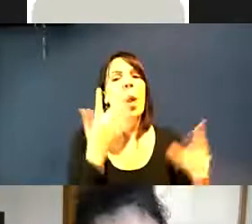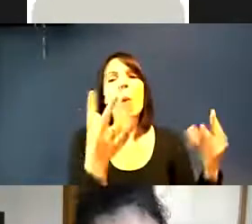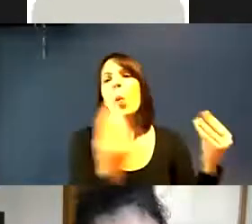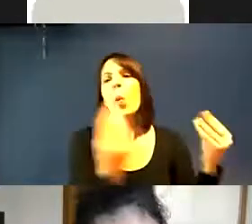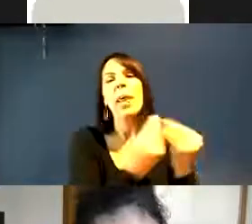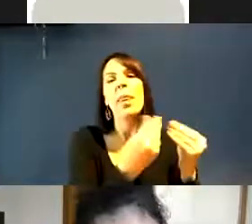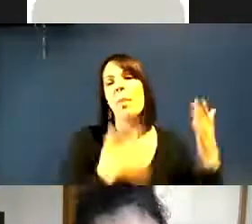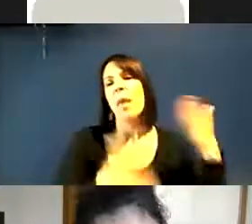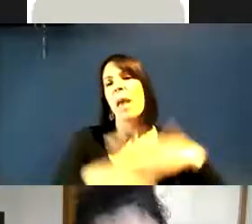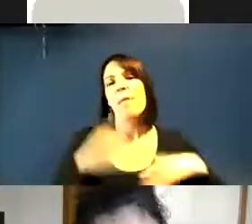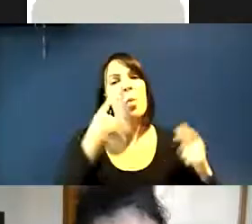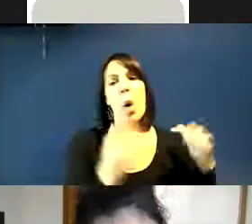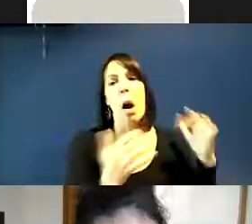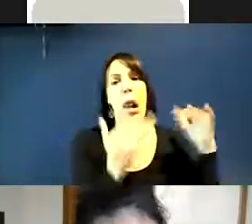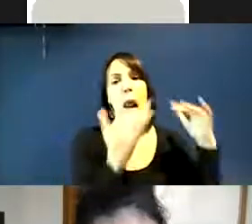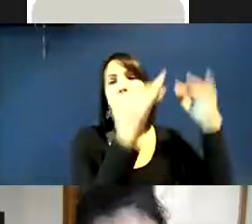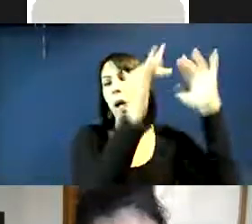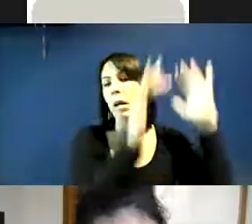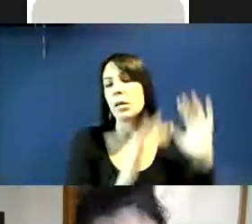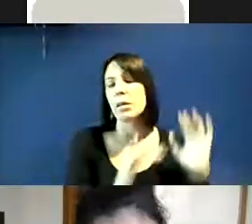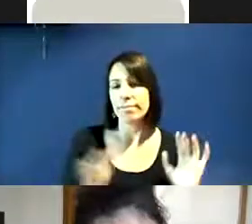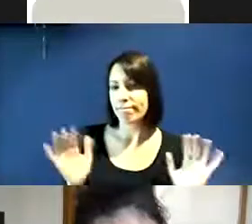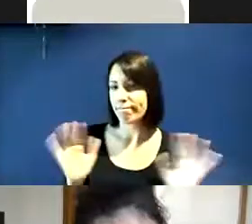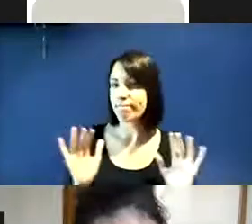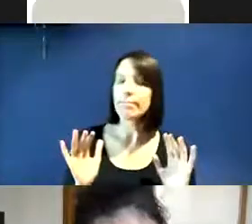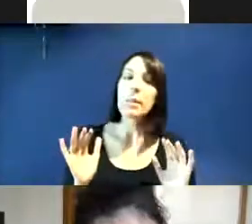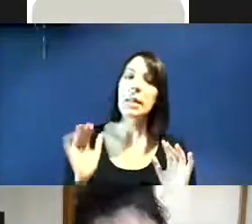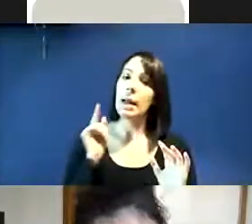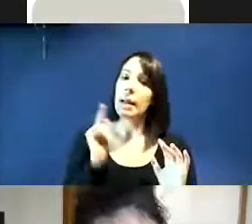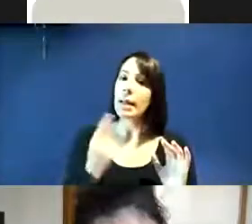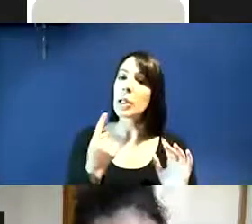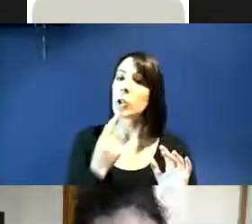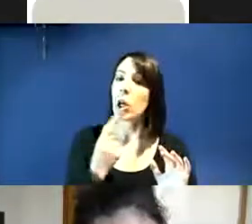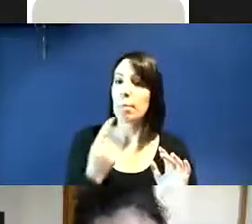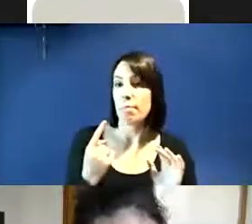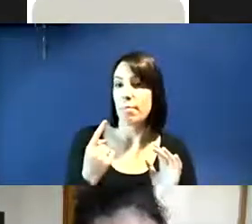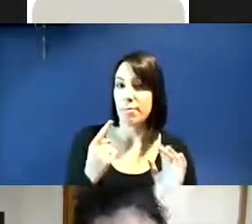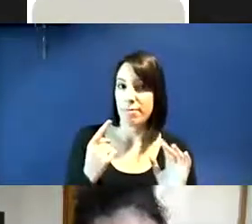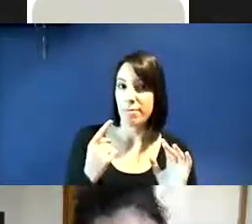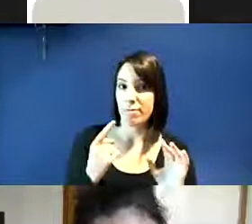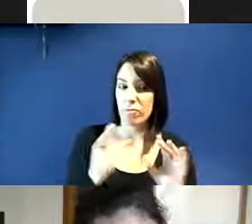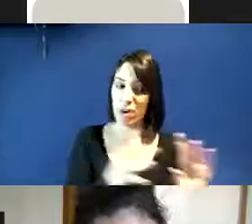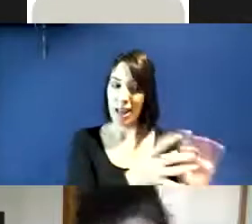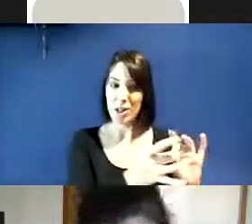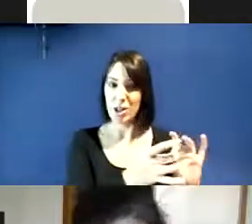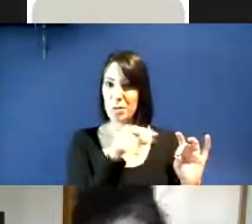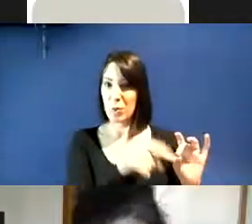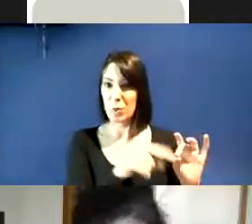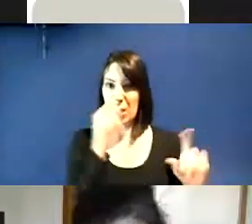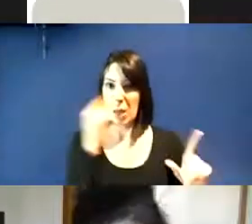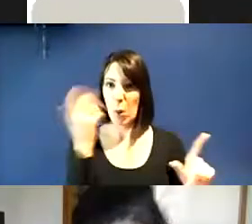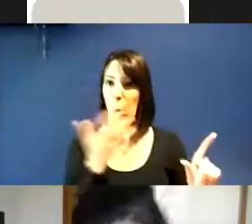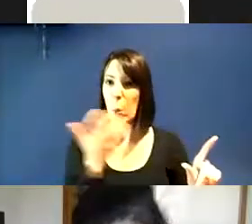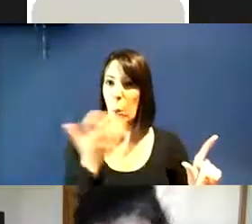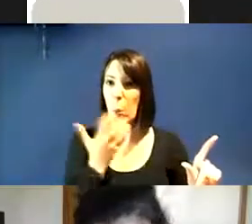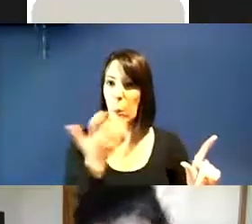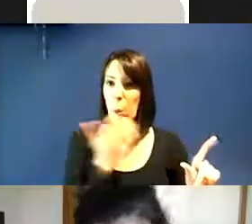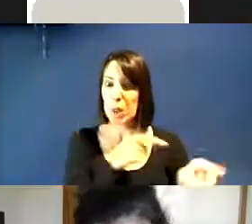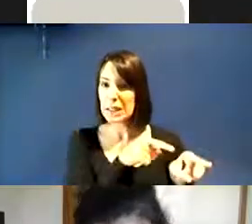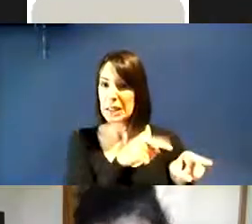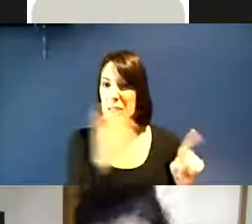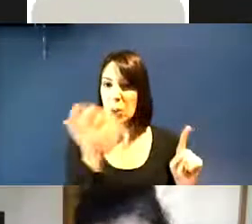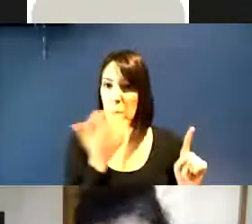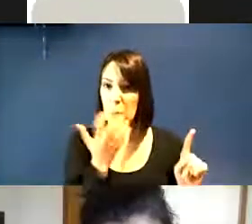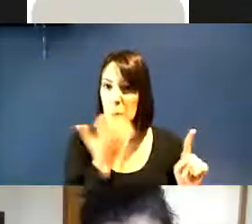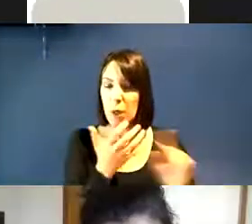times. These kinds of peer relationships can be really dangerous because they create an environment where people are more likely to excuse